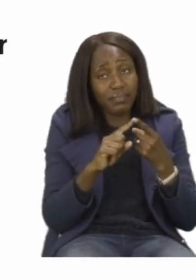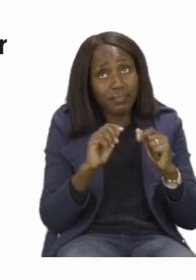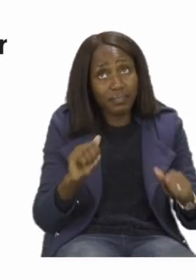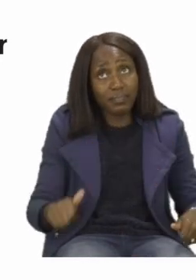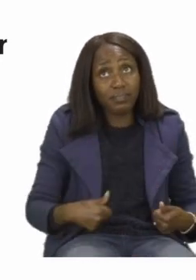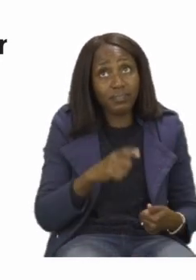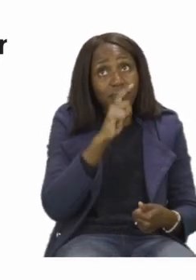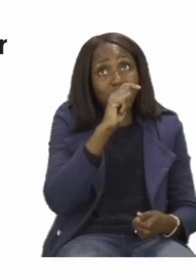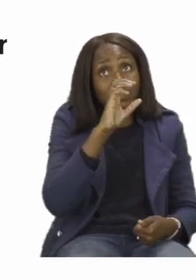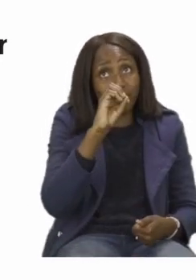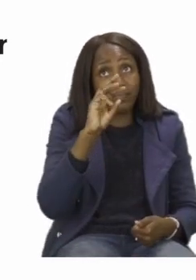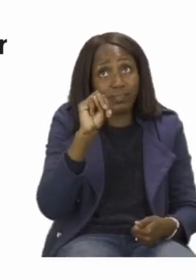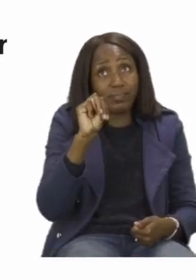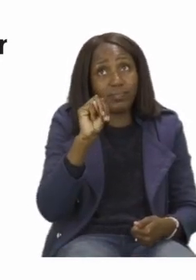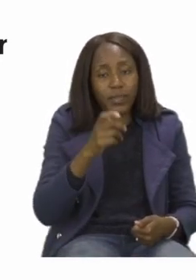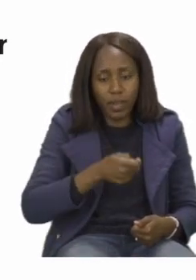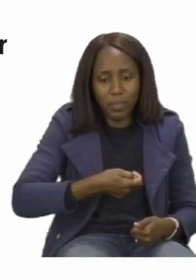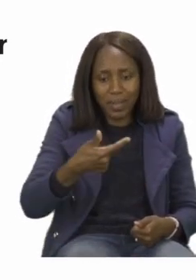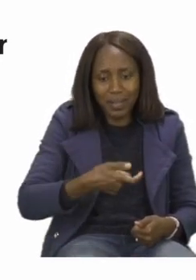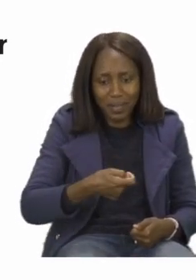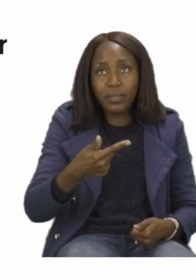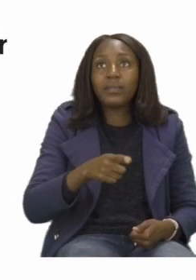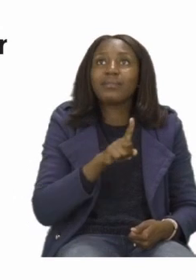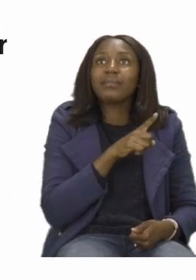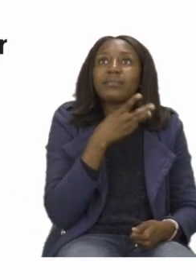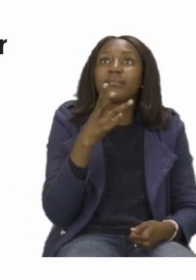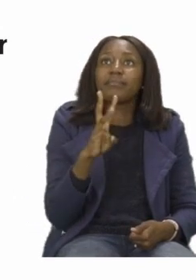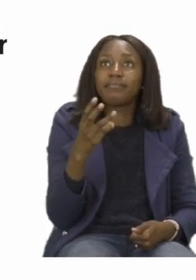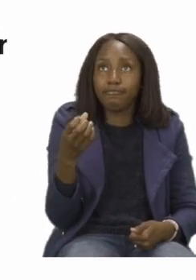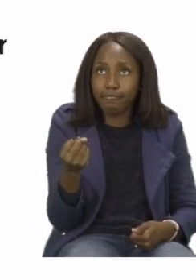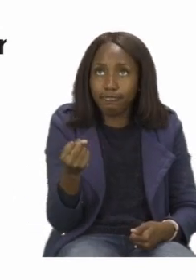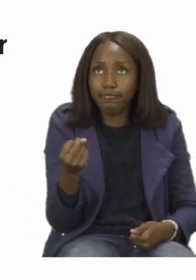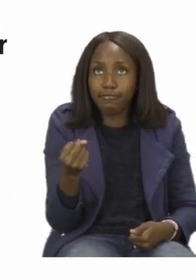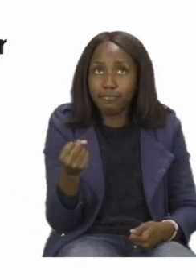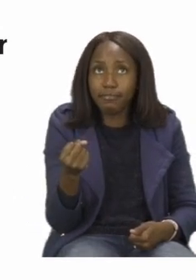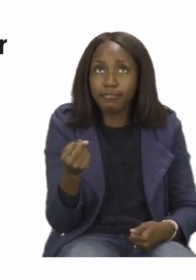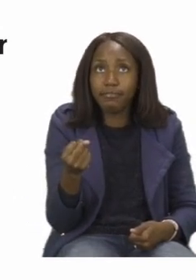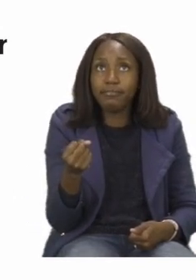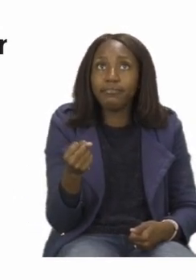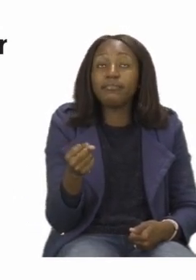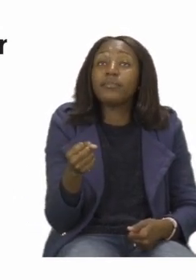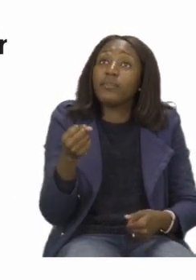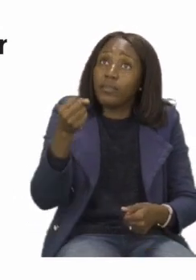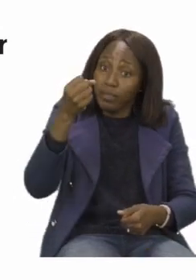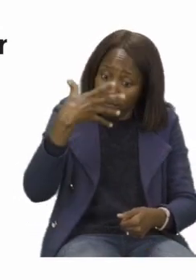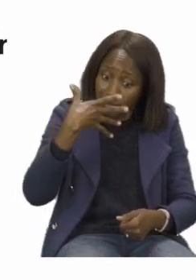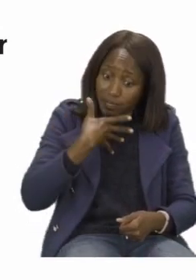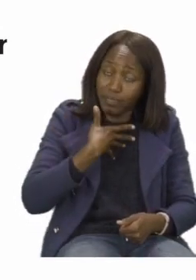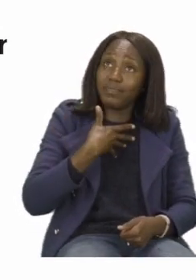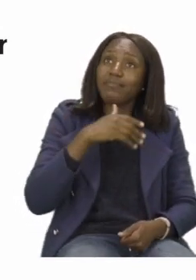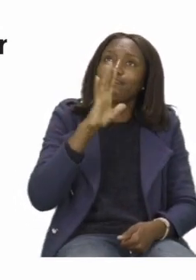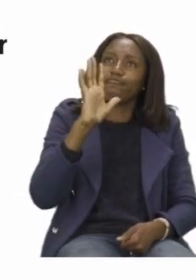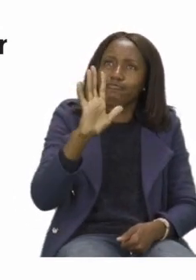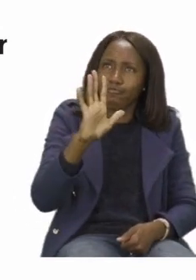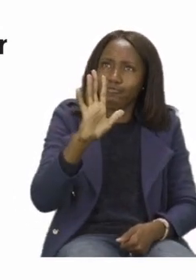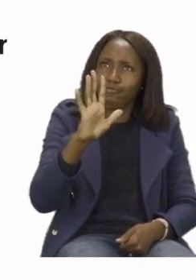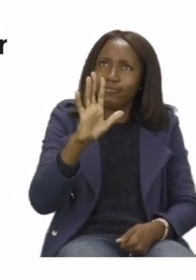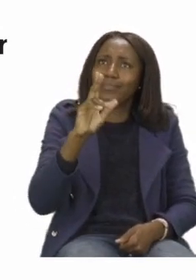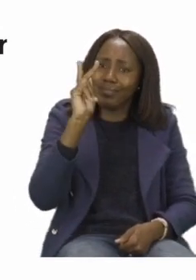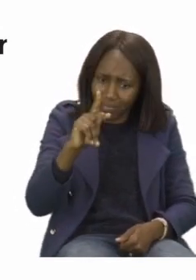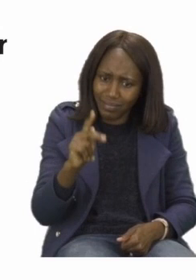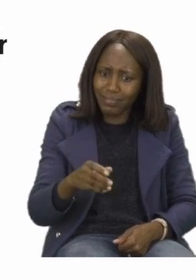Tom has 16 marbles. He gives me 5